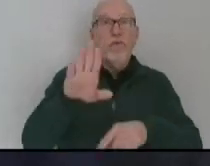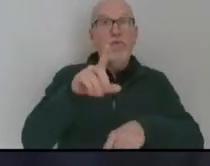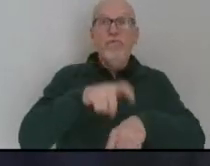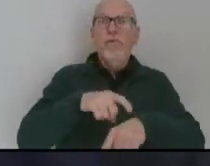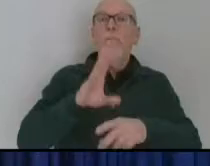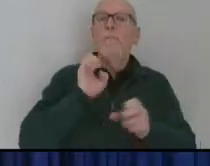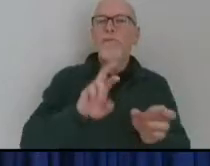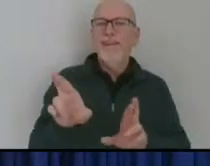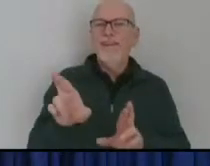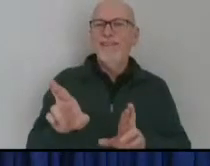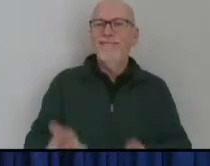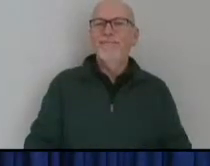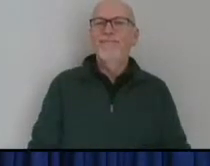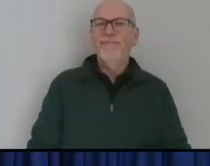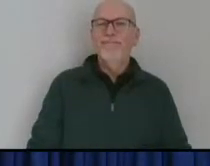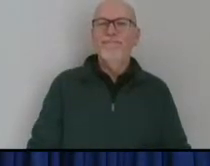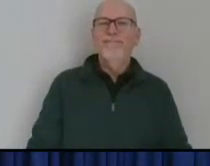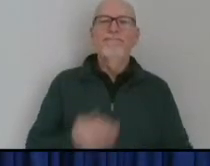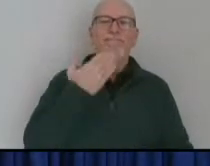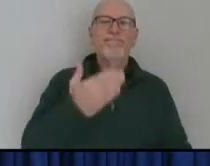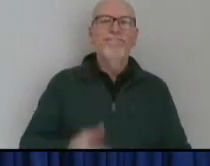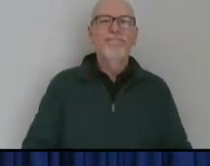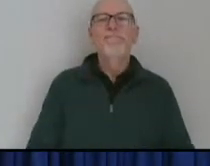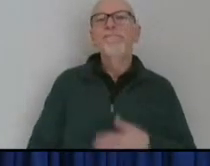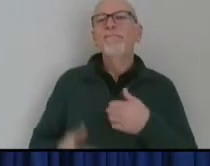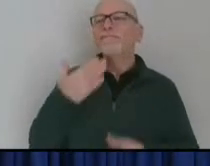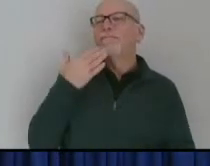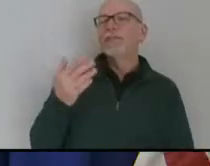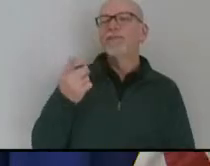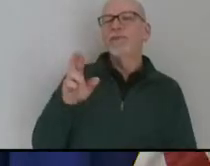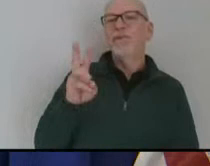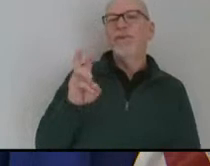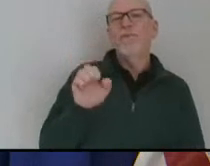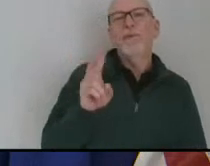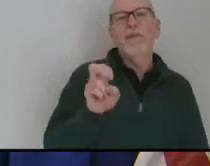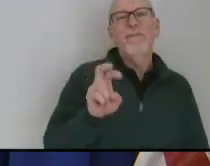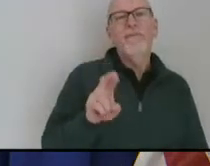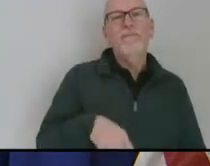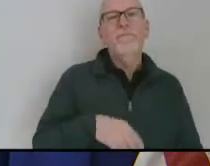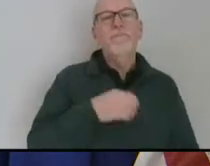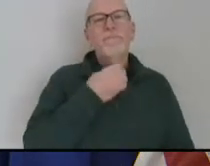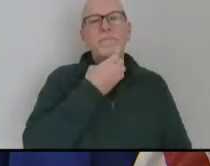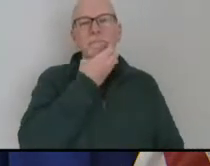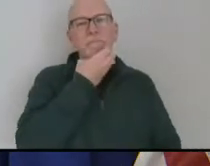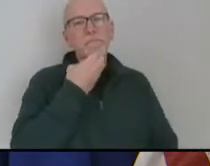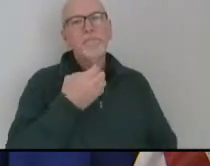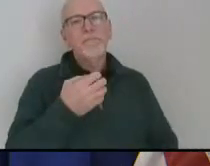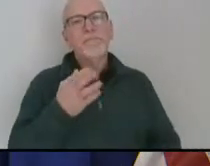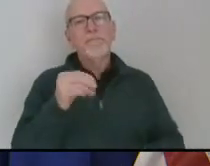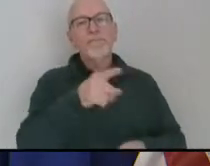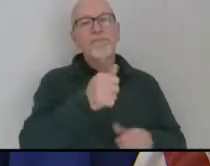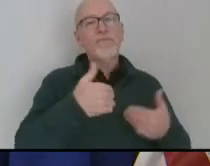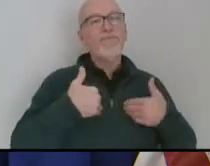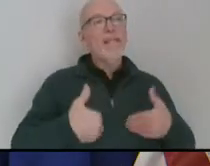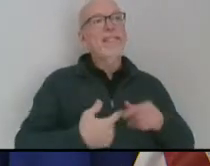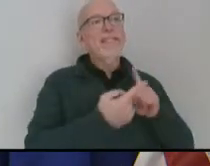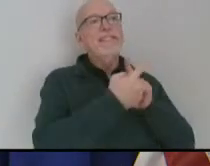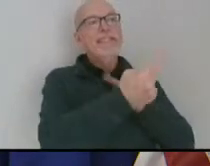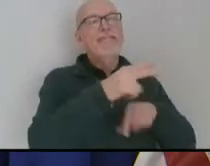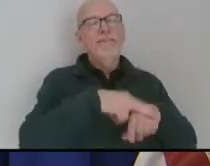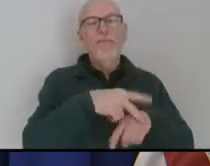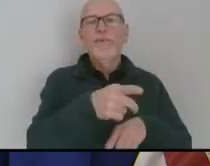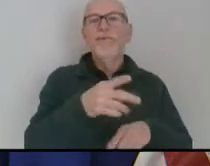Thank you. Thank you, Dr. Weaver. And with you, physically distanced, of course, is